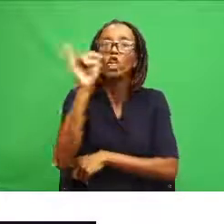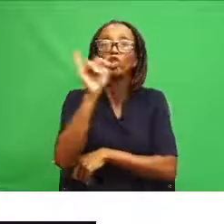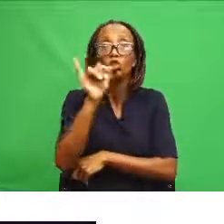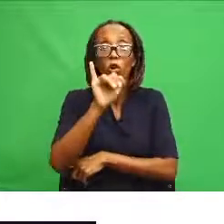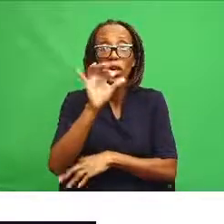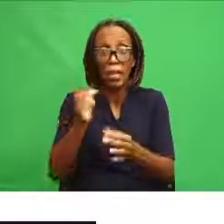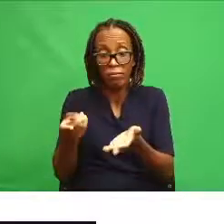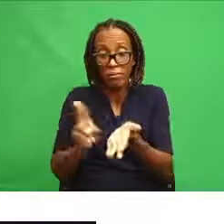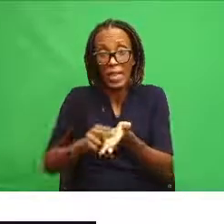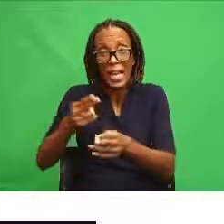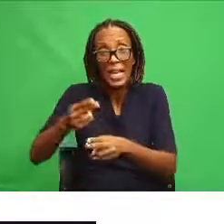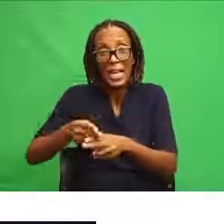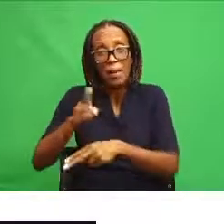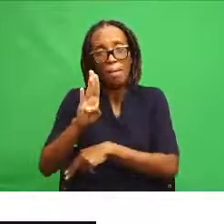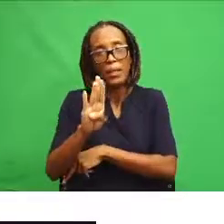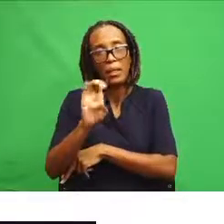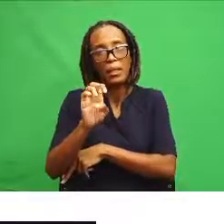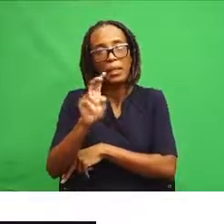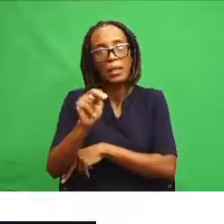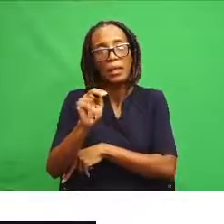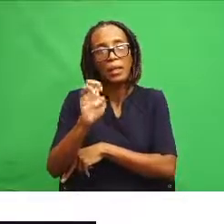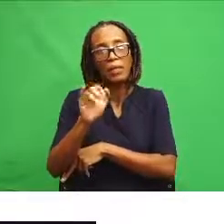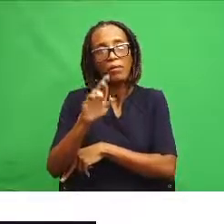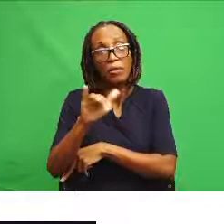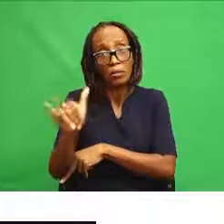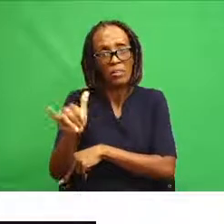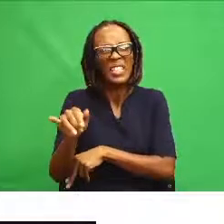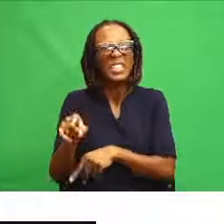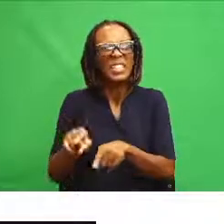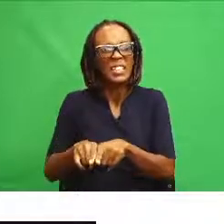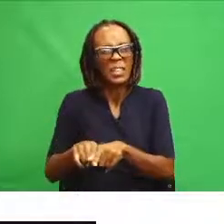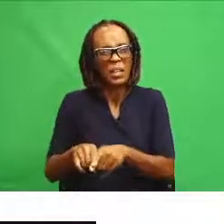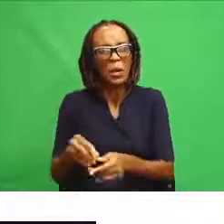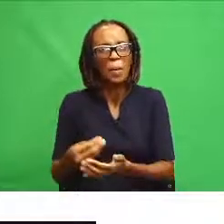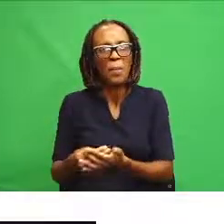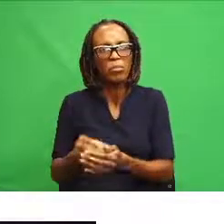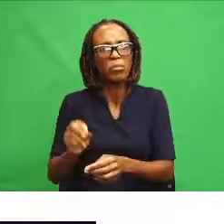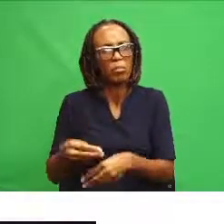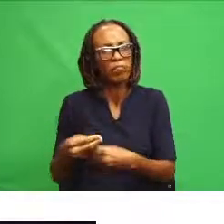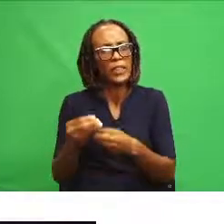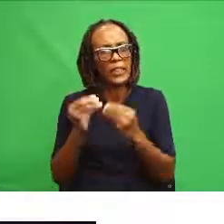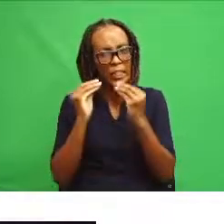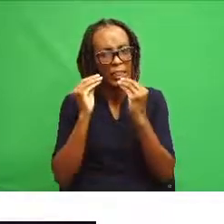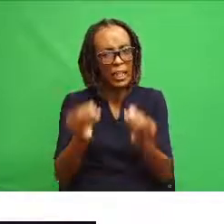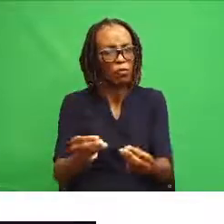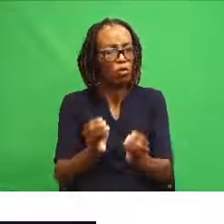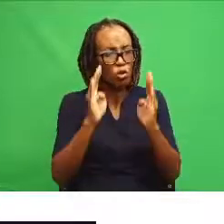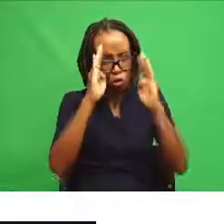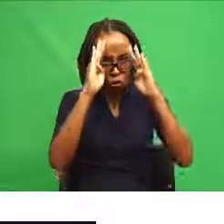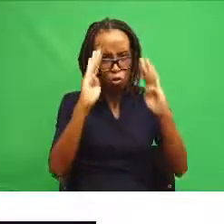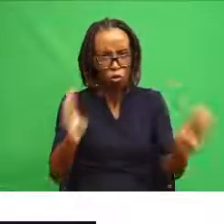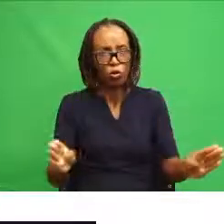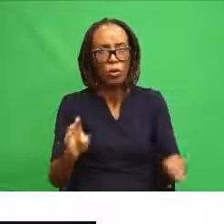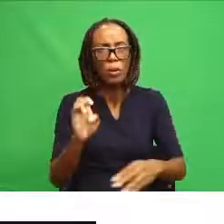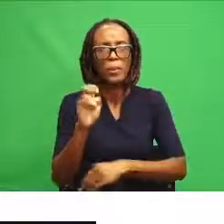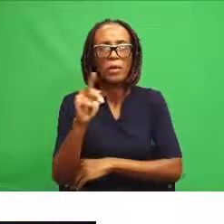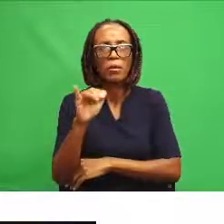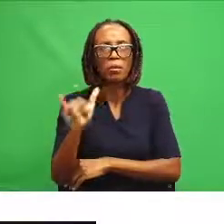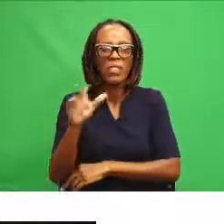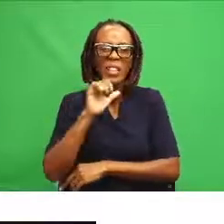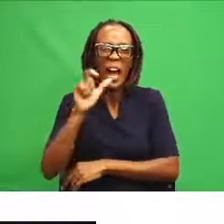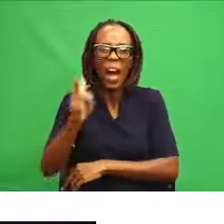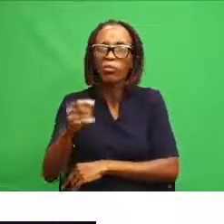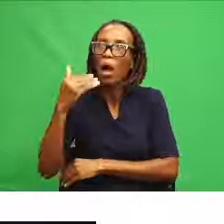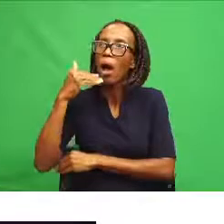name beneficiaries, there are provisions made for that money to be passed on to your beneficiaries without the need to